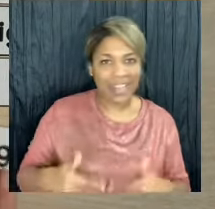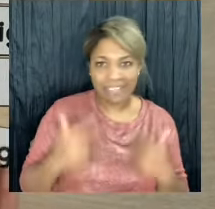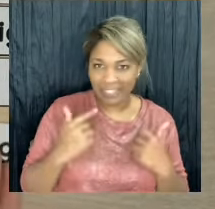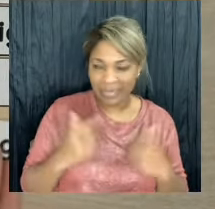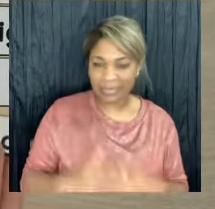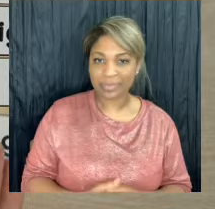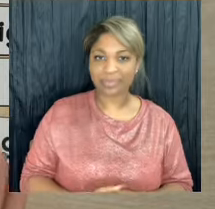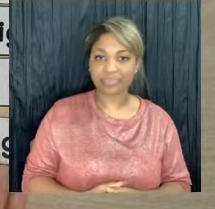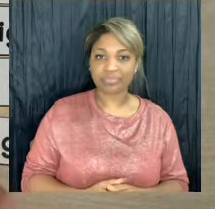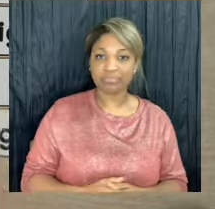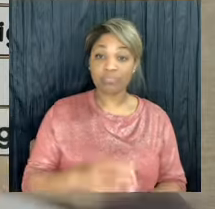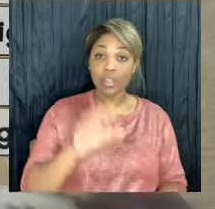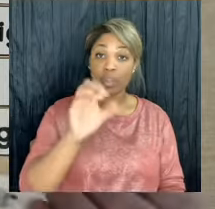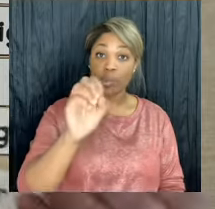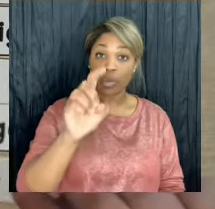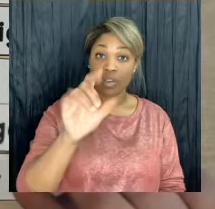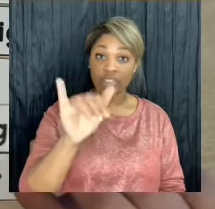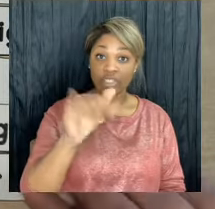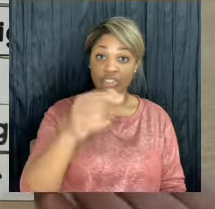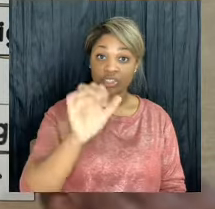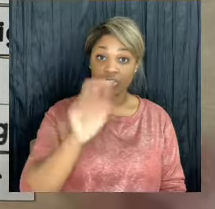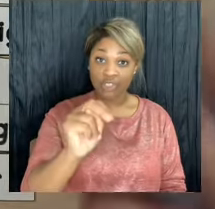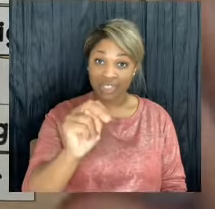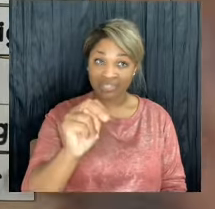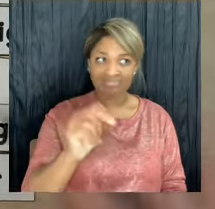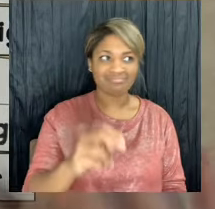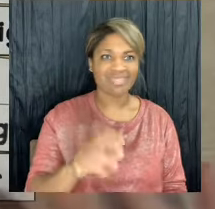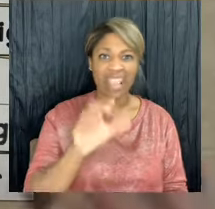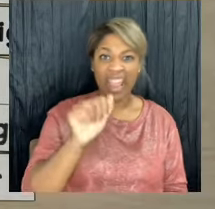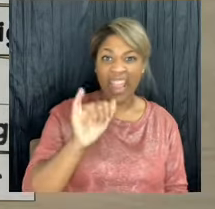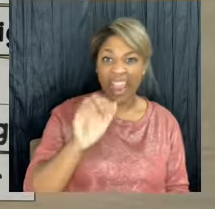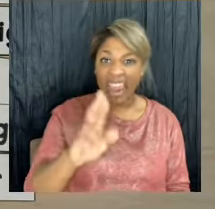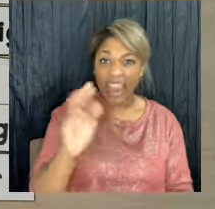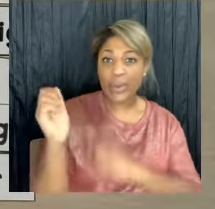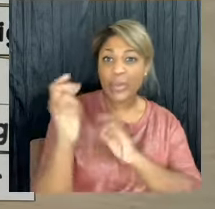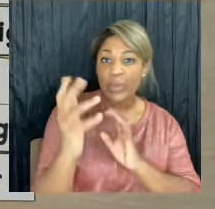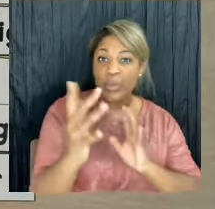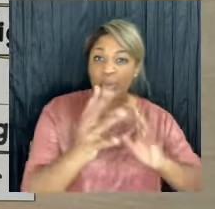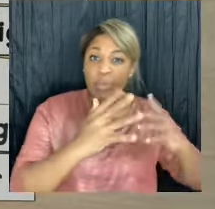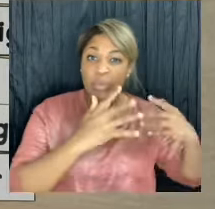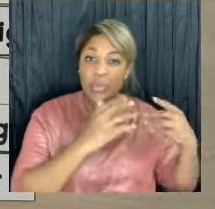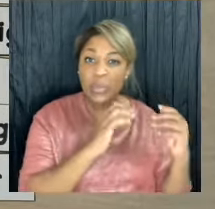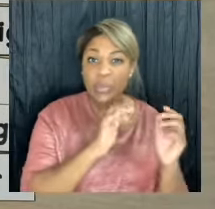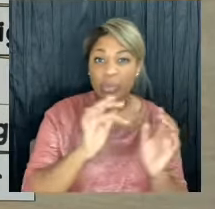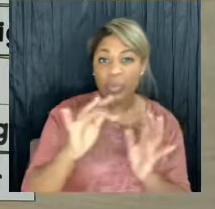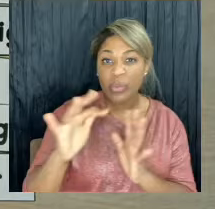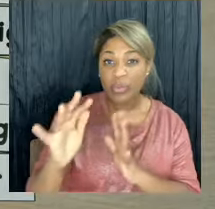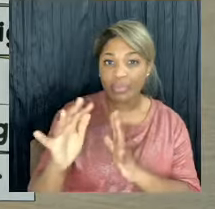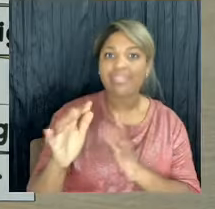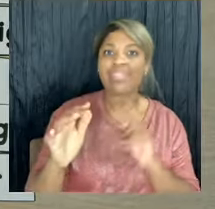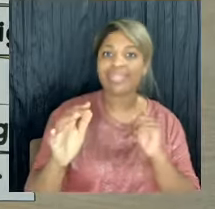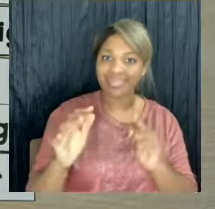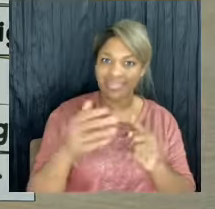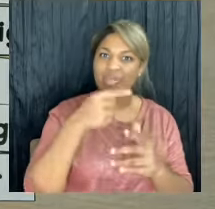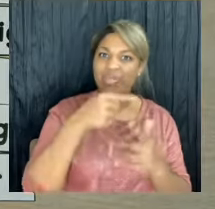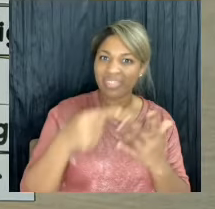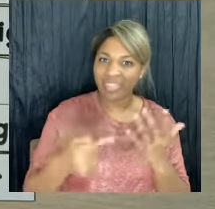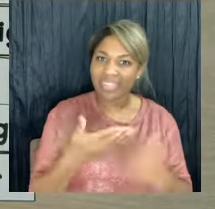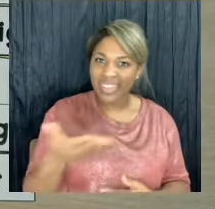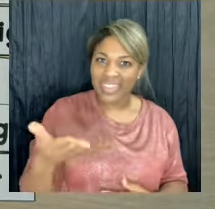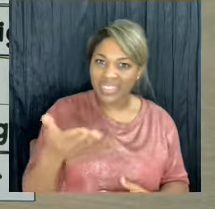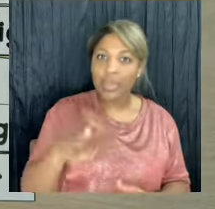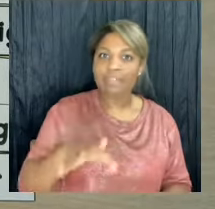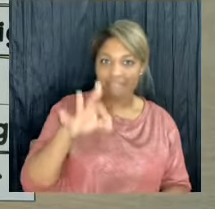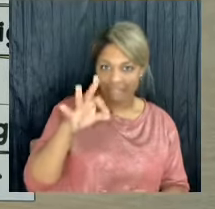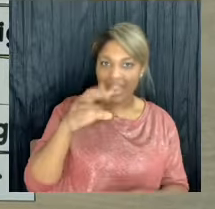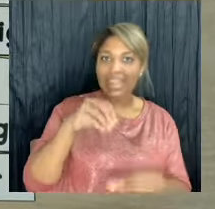The oxygen and the air, these are all non-living things that we would find in